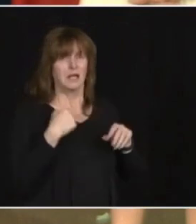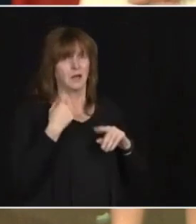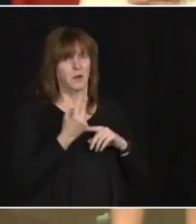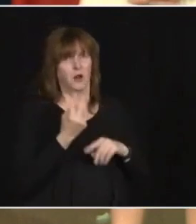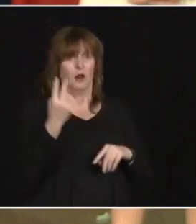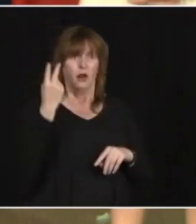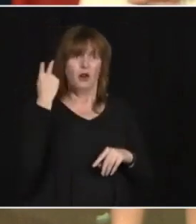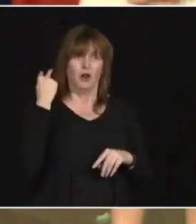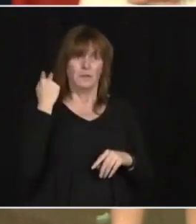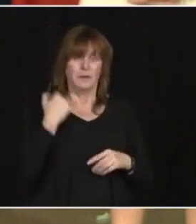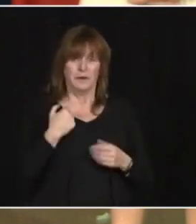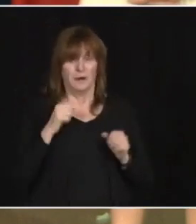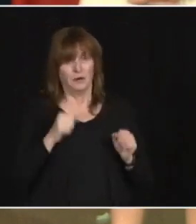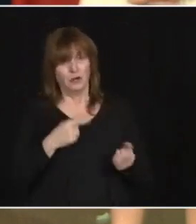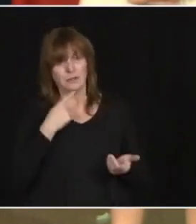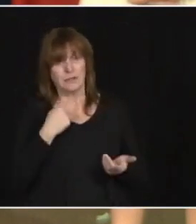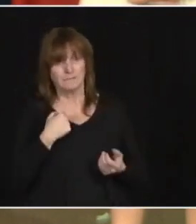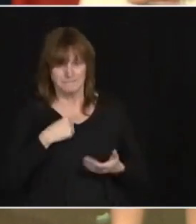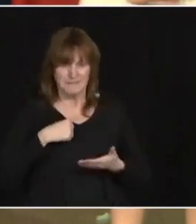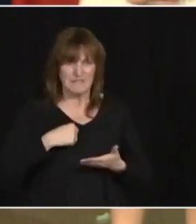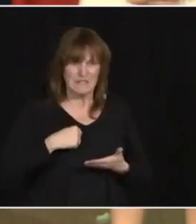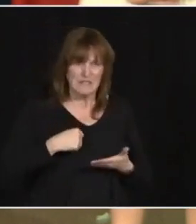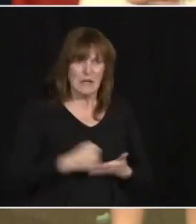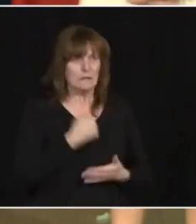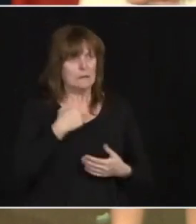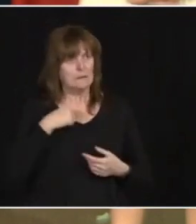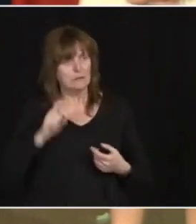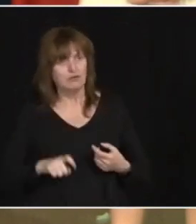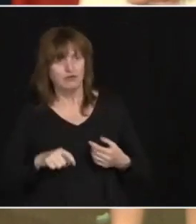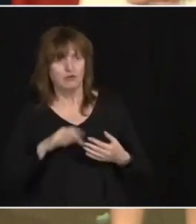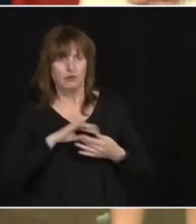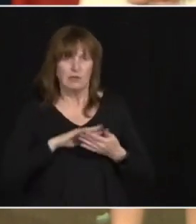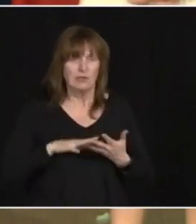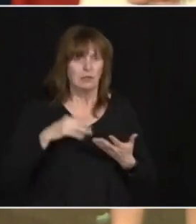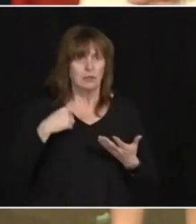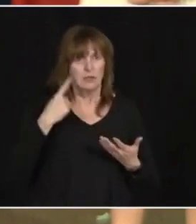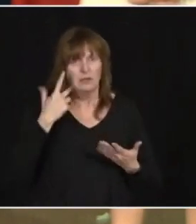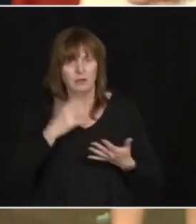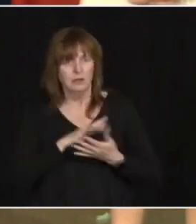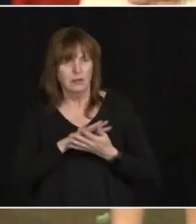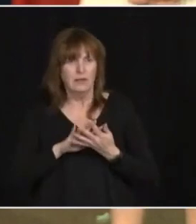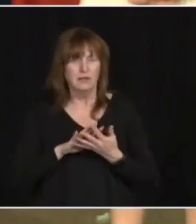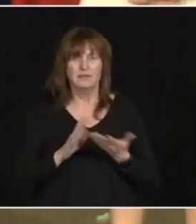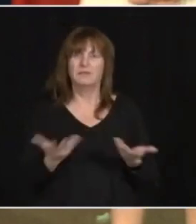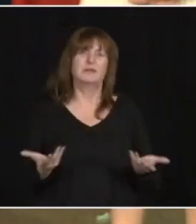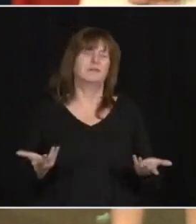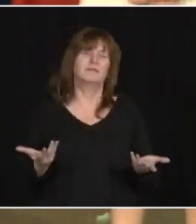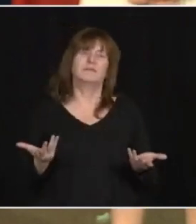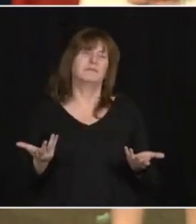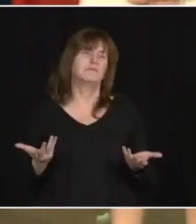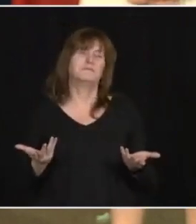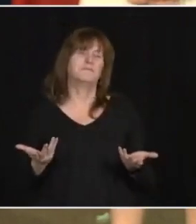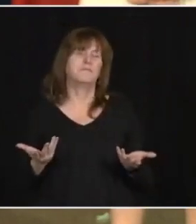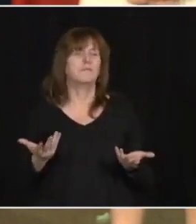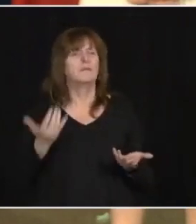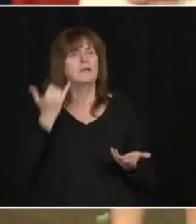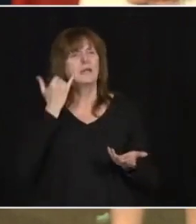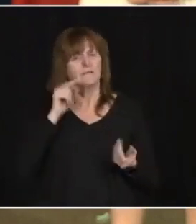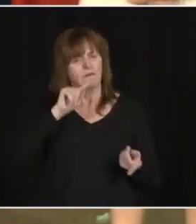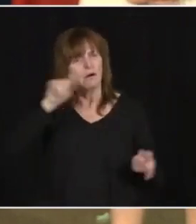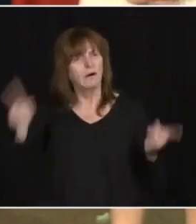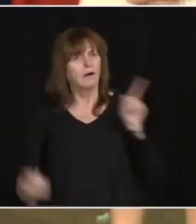you know, could have, would have, should have, and imagine if it went the other way. Imagine if our hospitals, and I'm not ruling that out